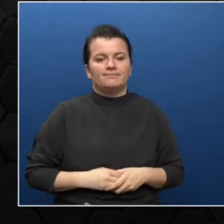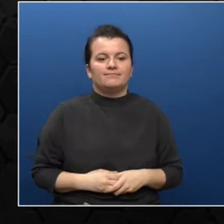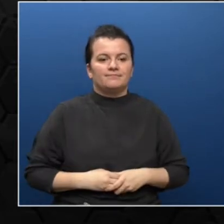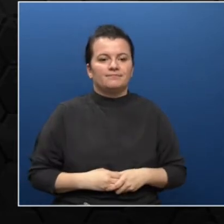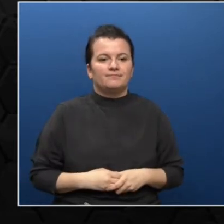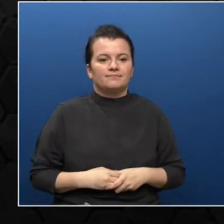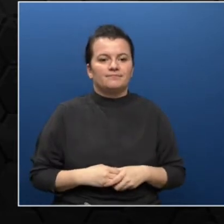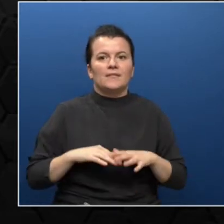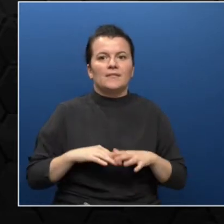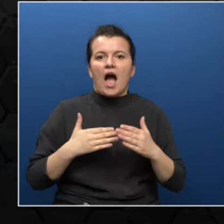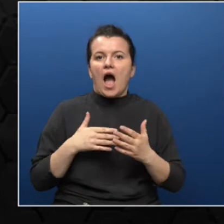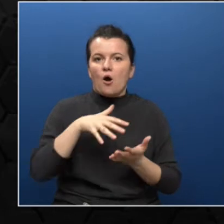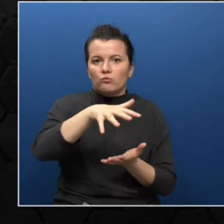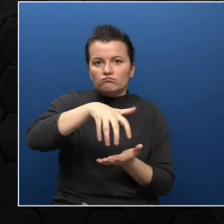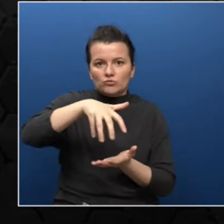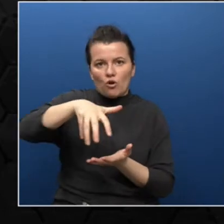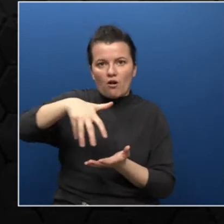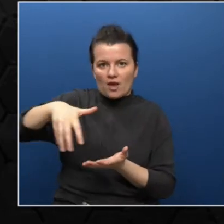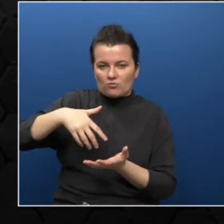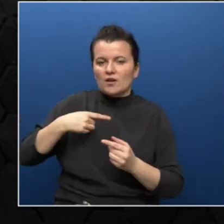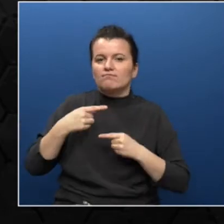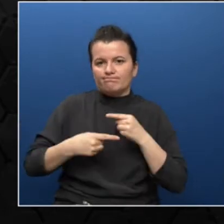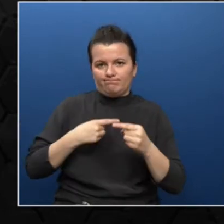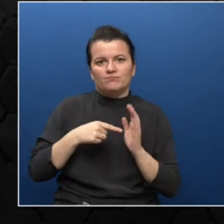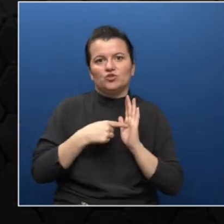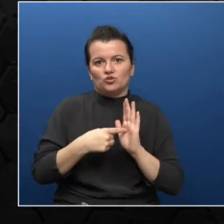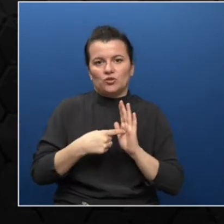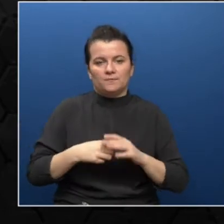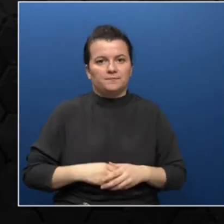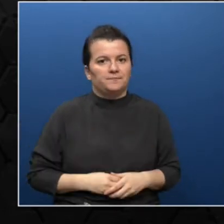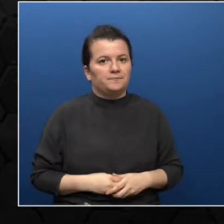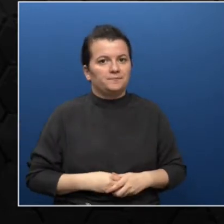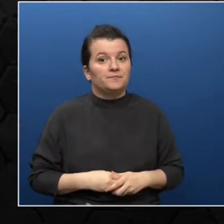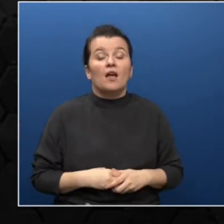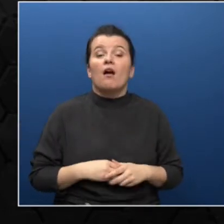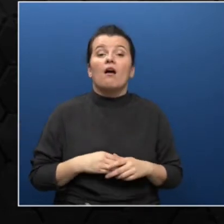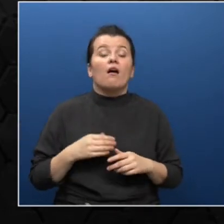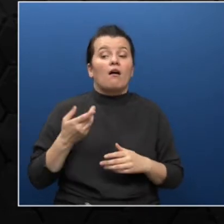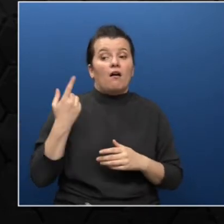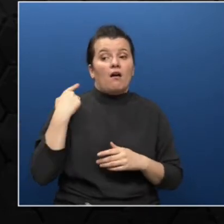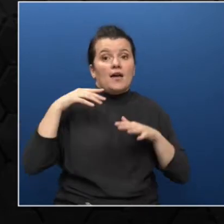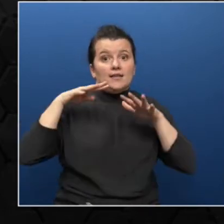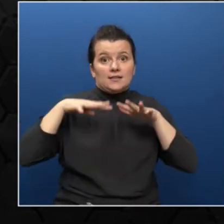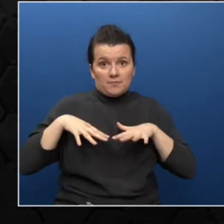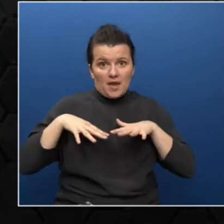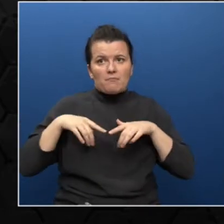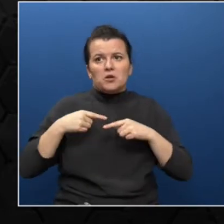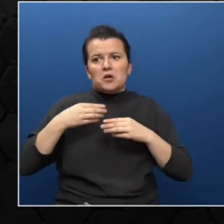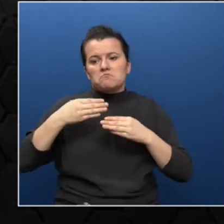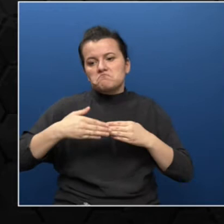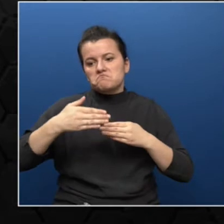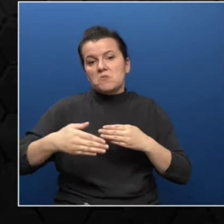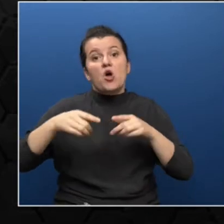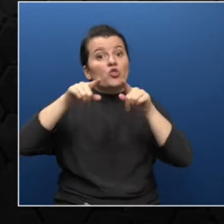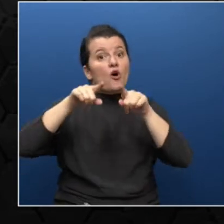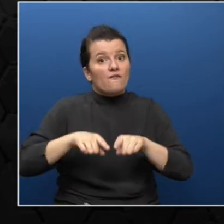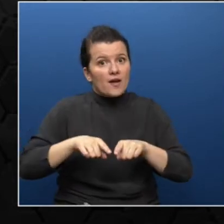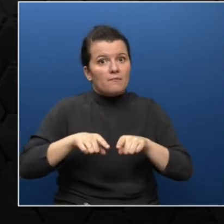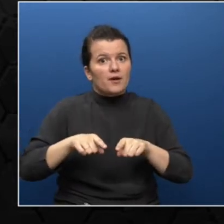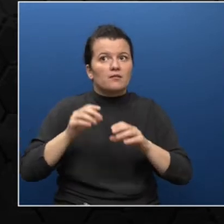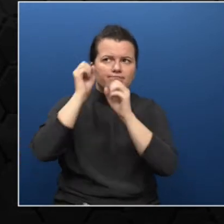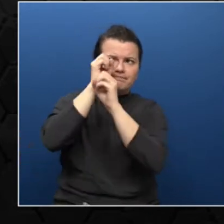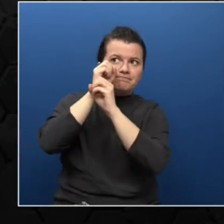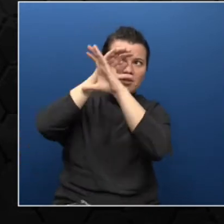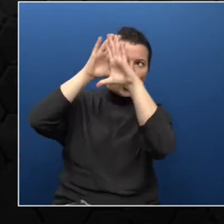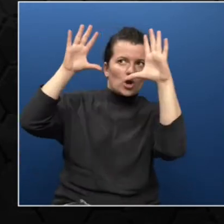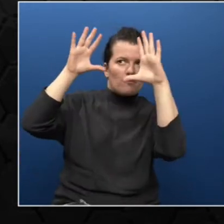then we'll be at around November, after we had completed the formulation of concept and research, we